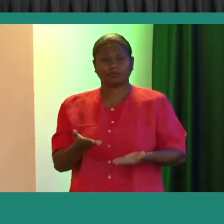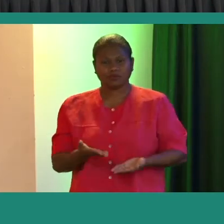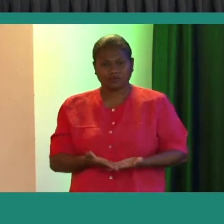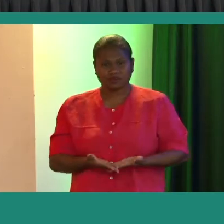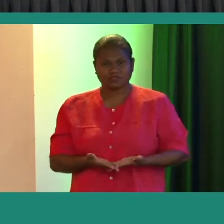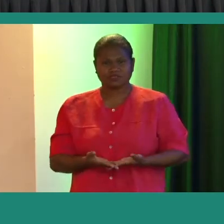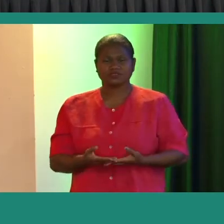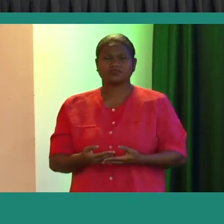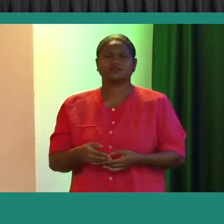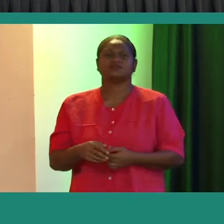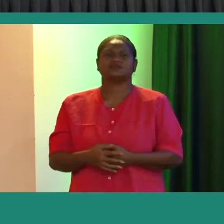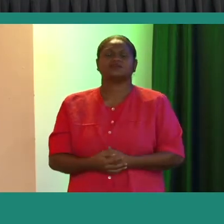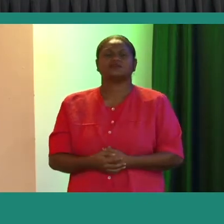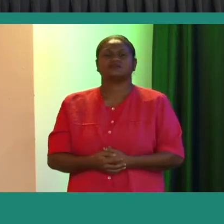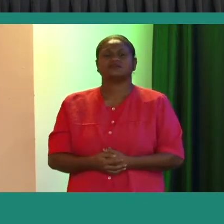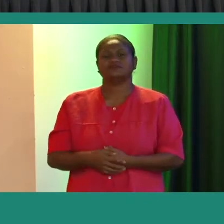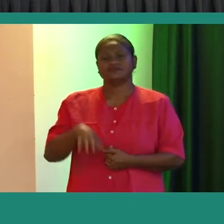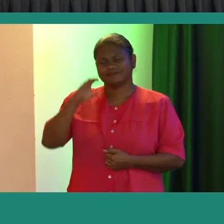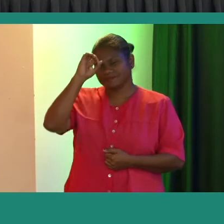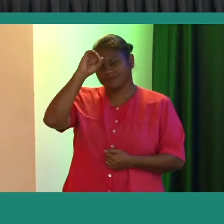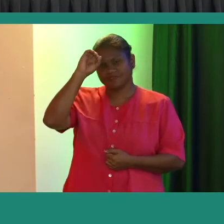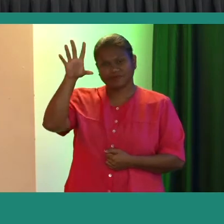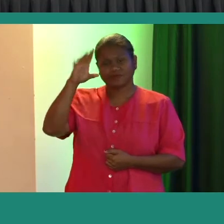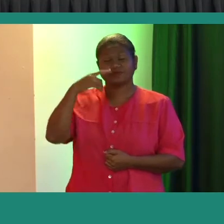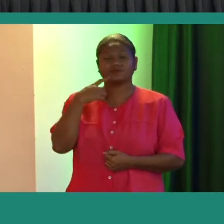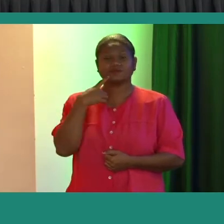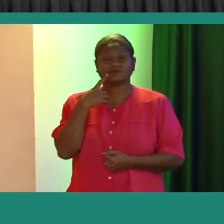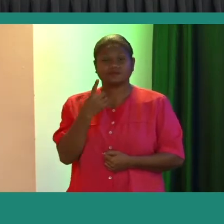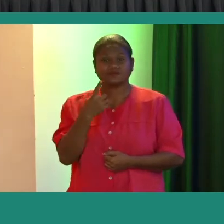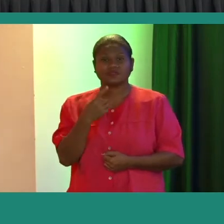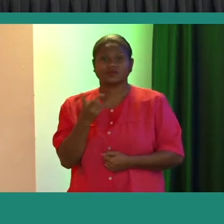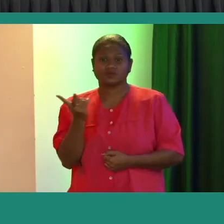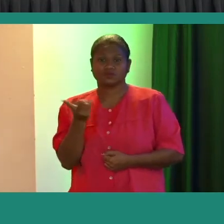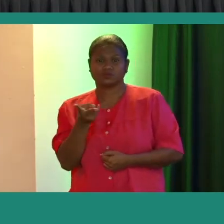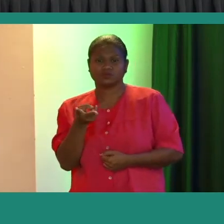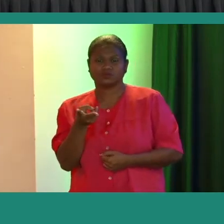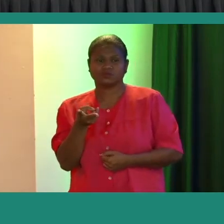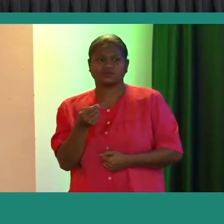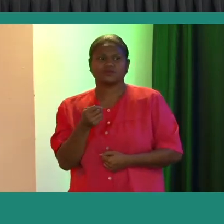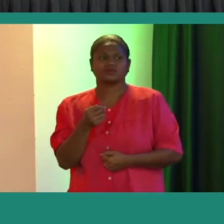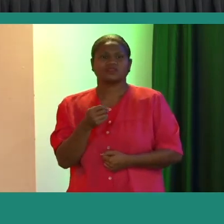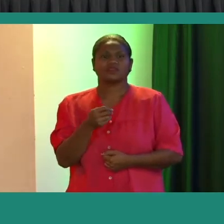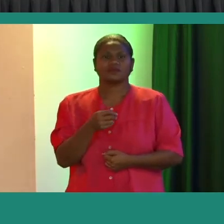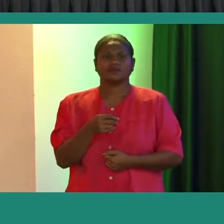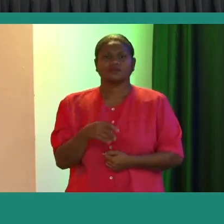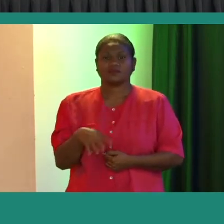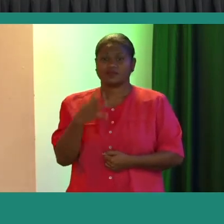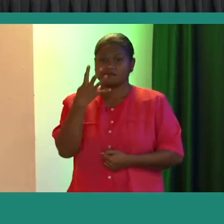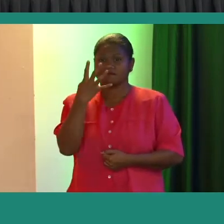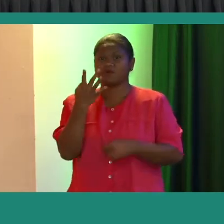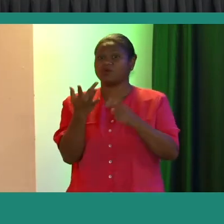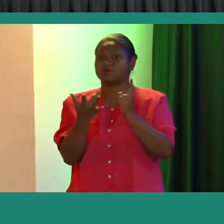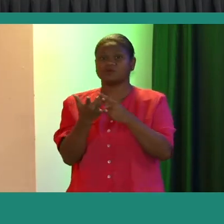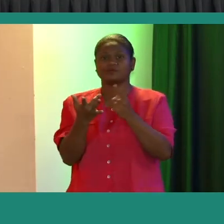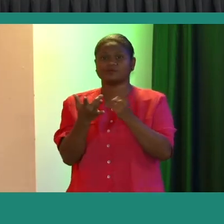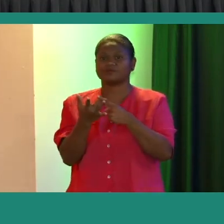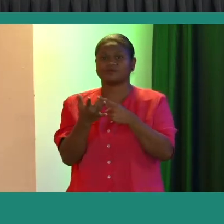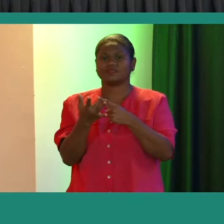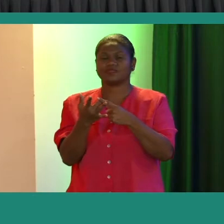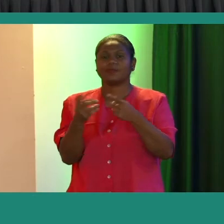sites. I forgot to mention to the both of you that we also have 4 locations that are viewing